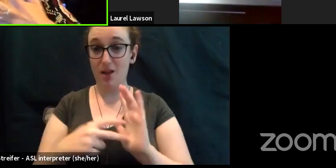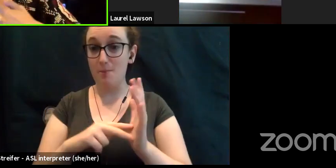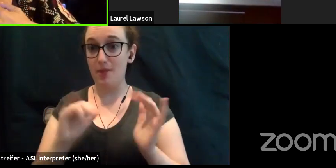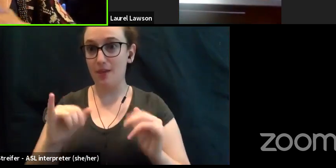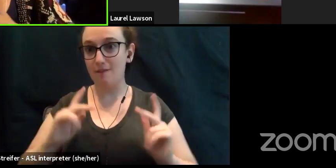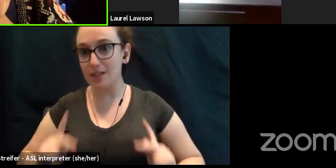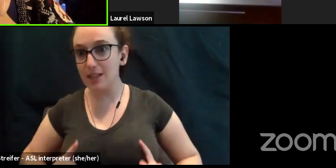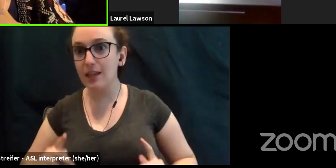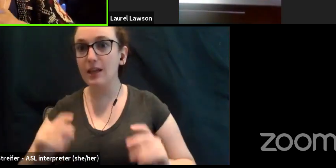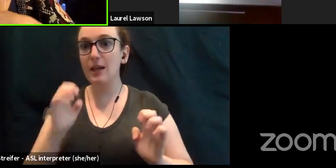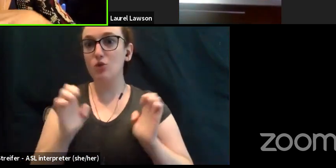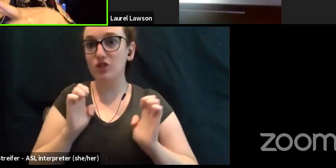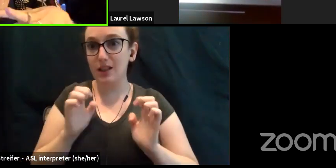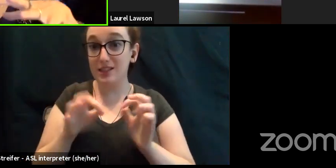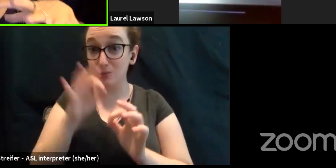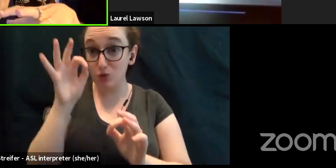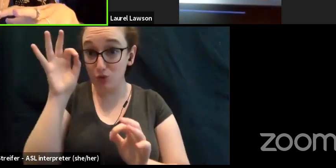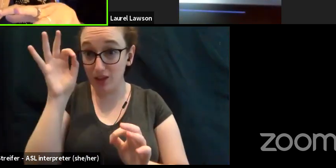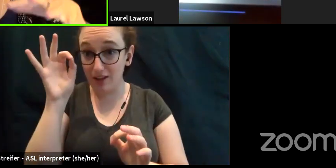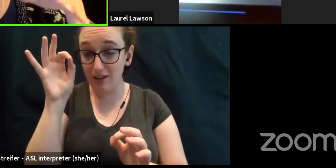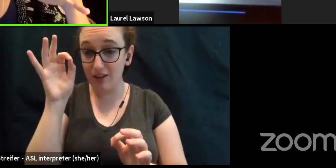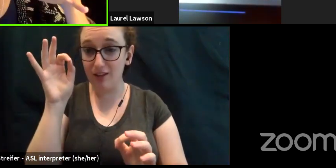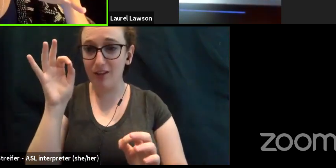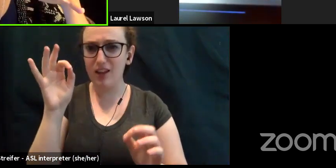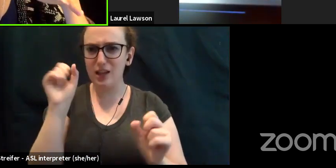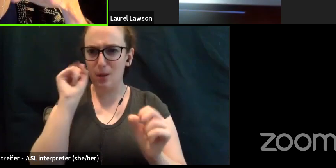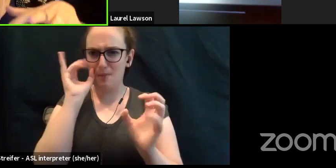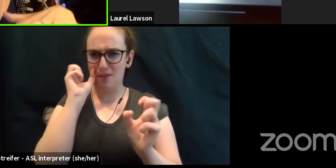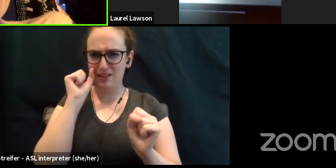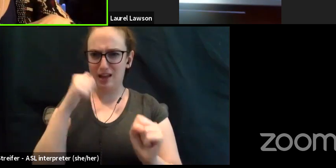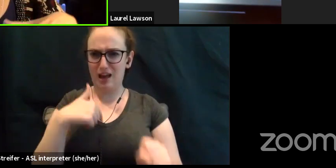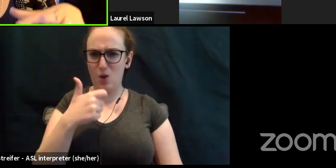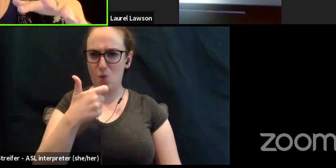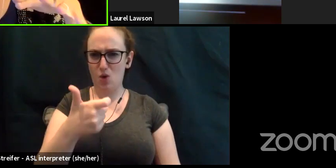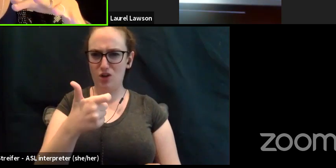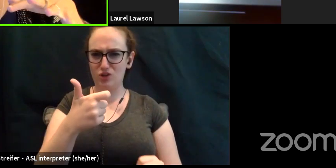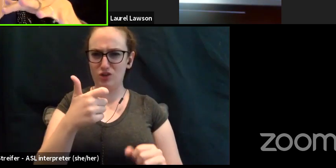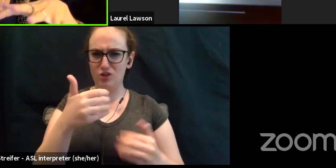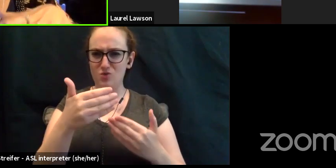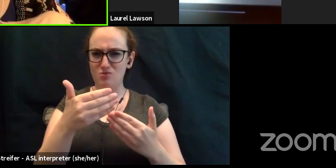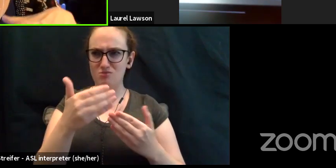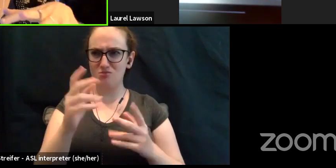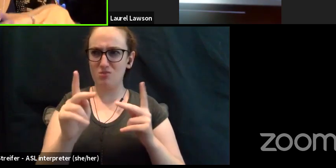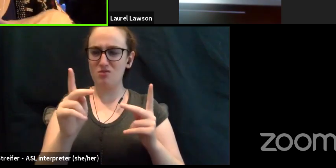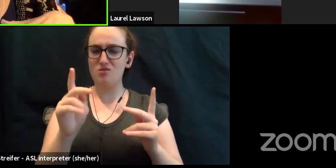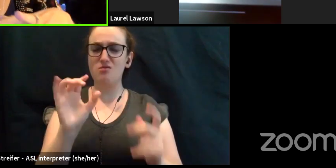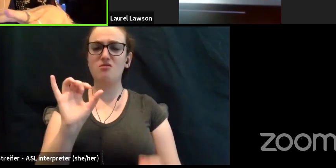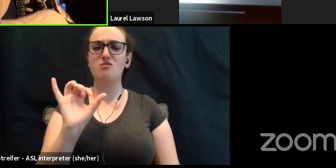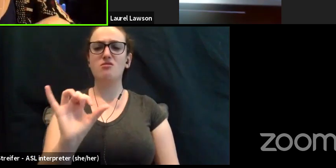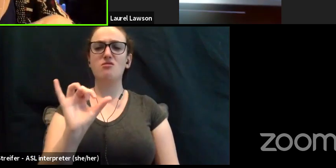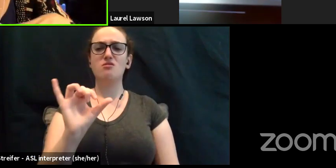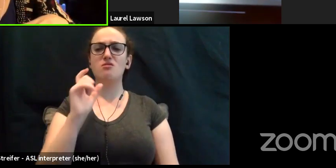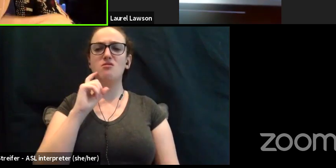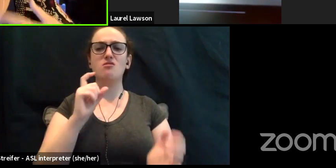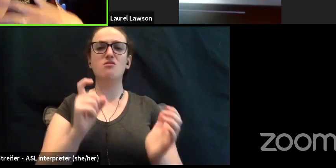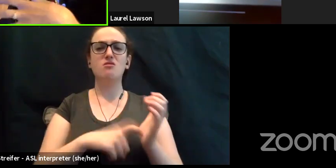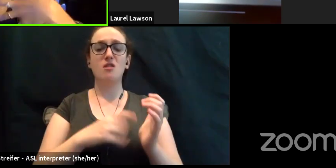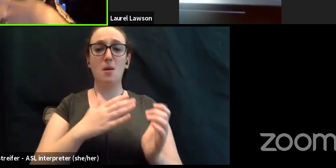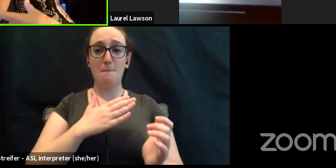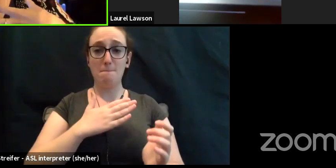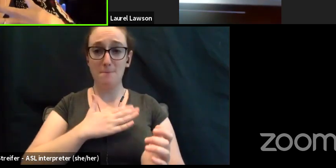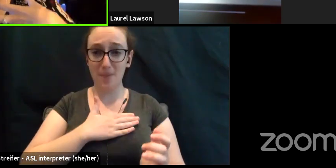and emotionally. And it's really amazing to watch the room shift as everyone recognizes their own agency to